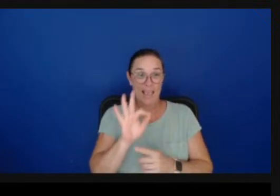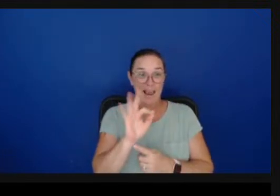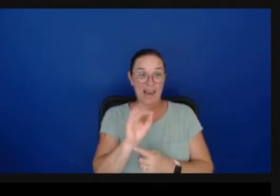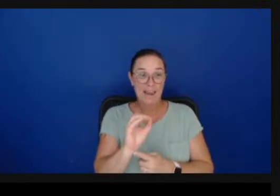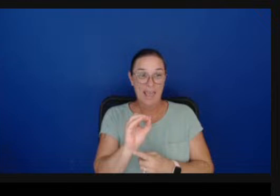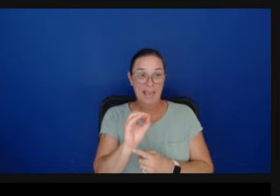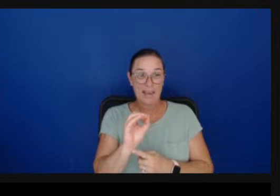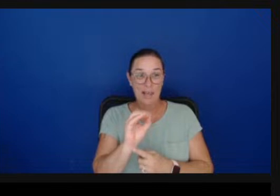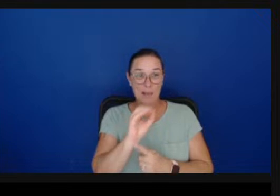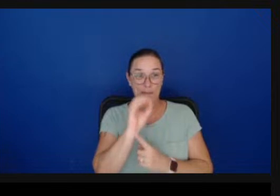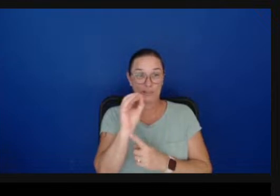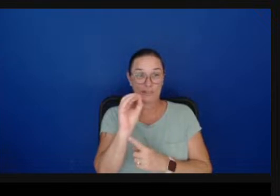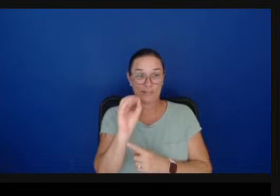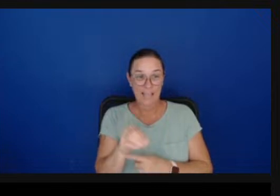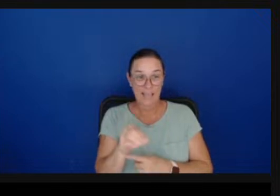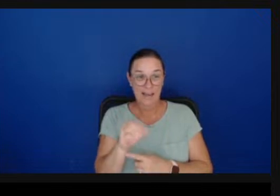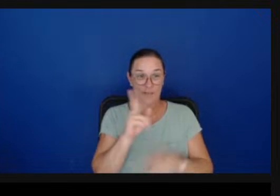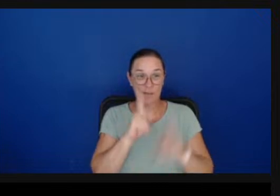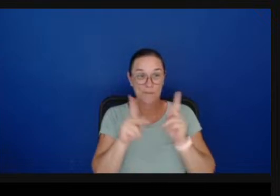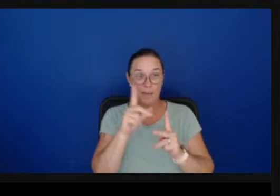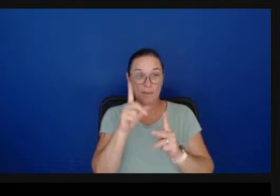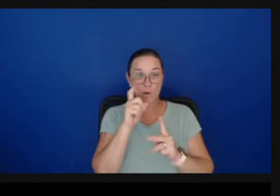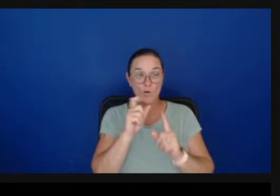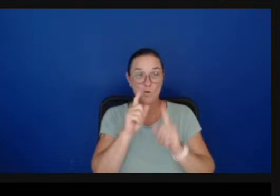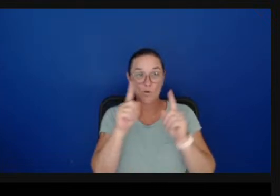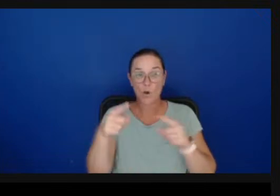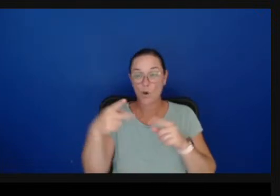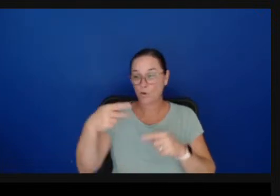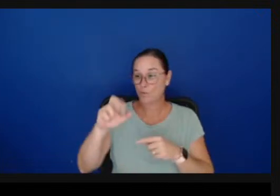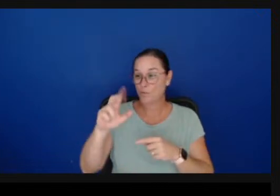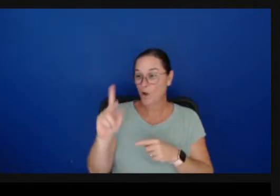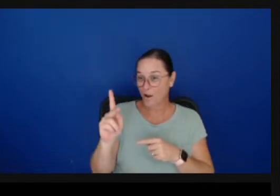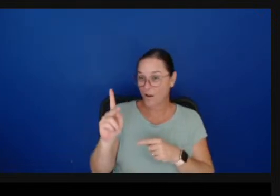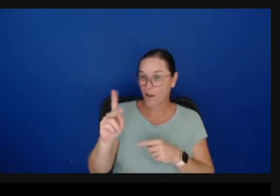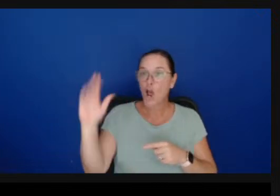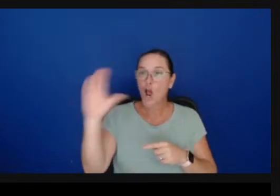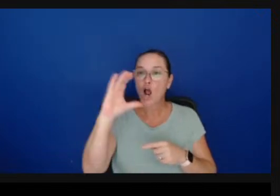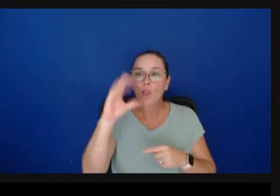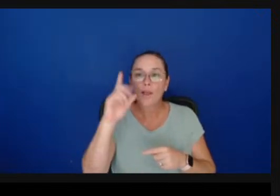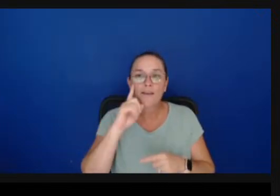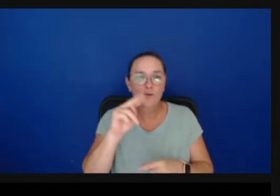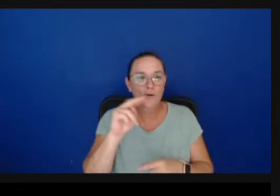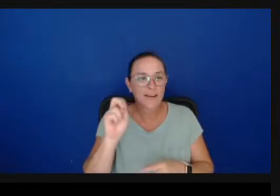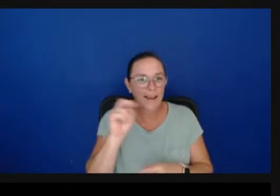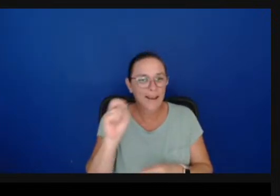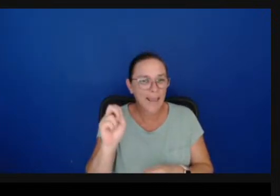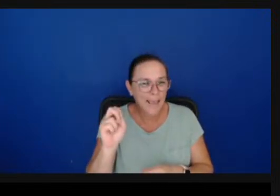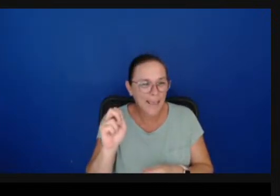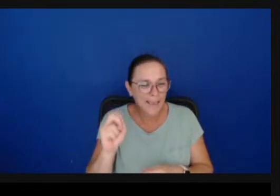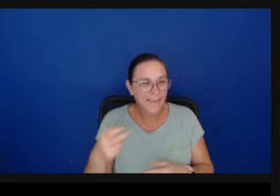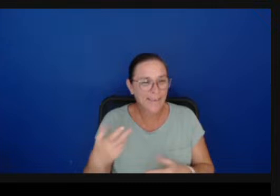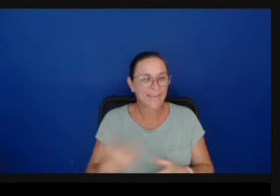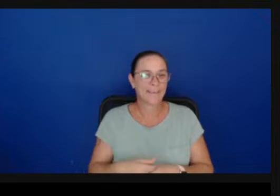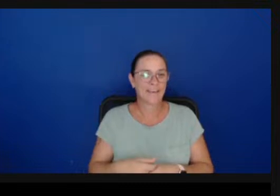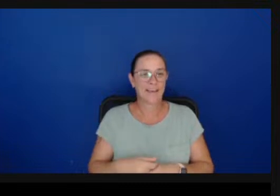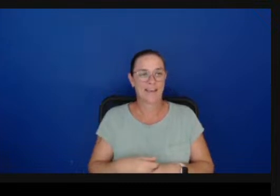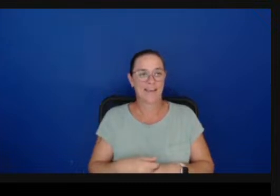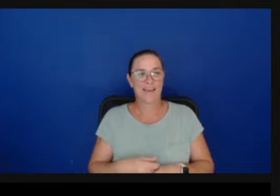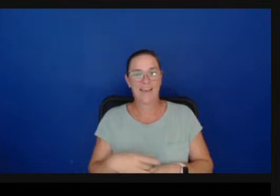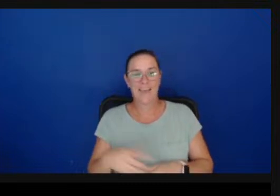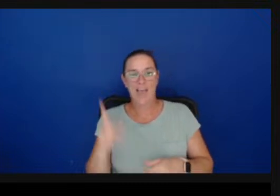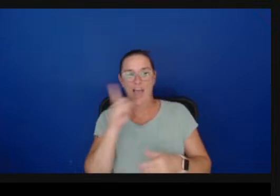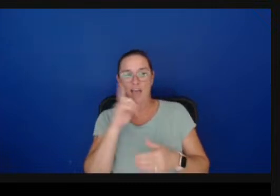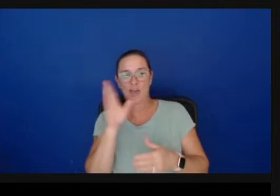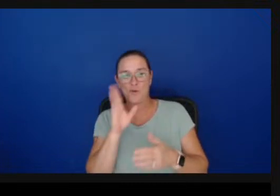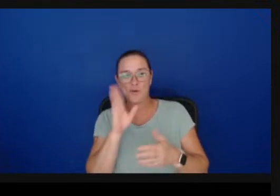the people that go to the park look for Nene. That's what they spend their time doing. I thought that was going to be a graph